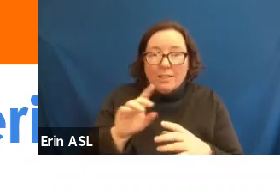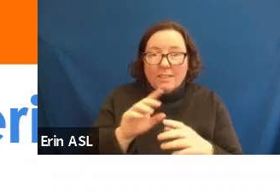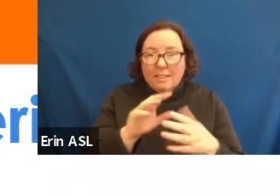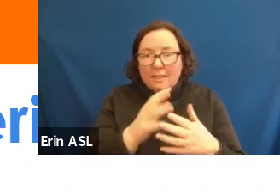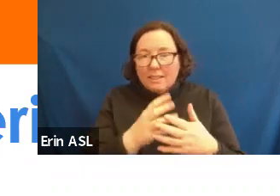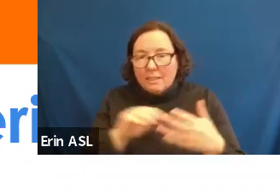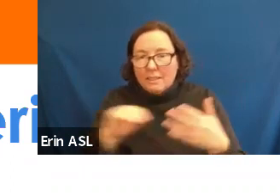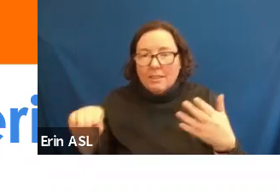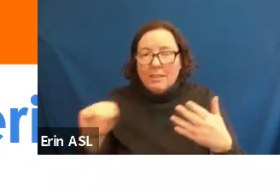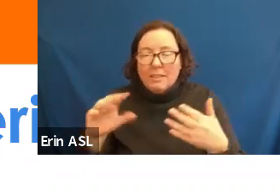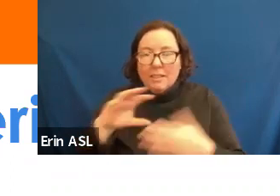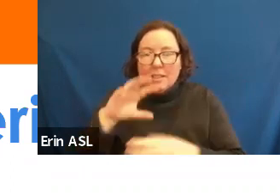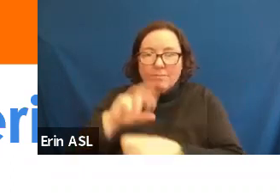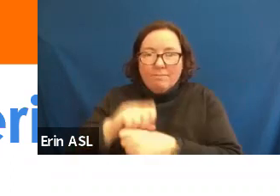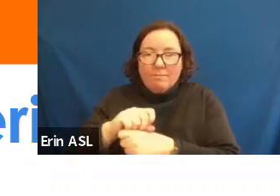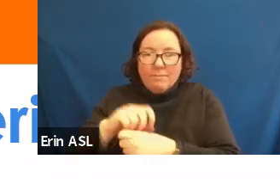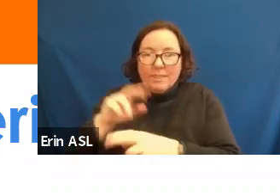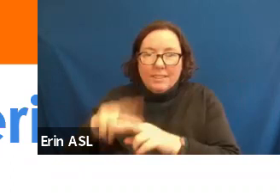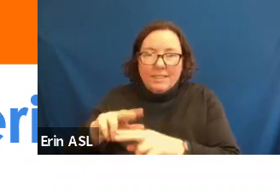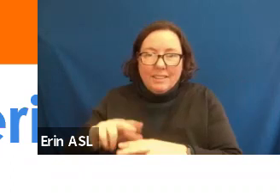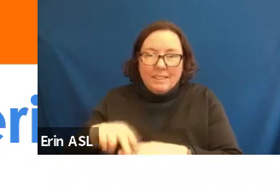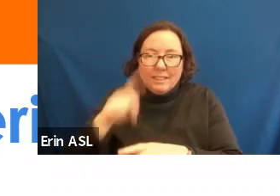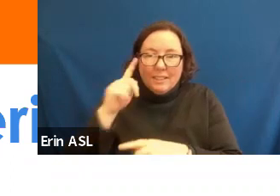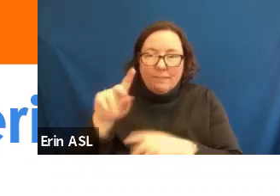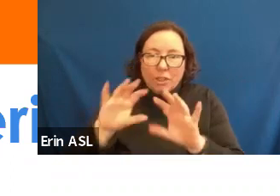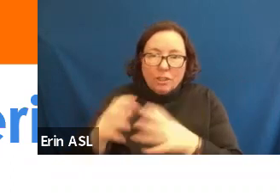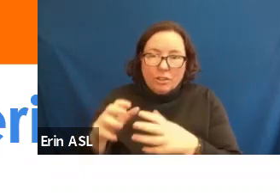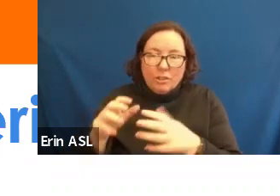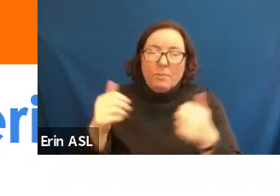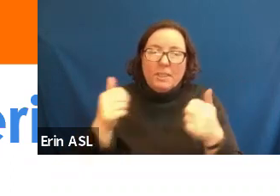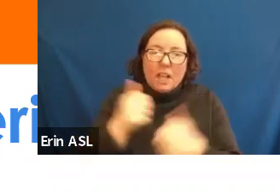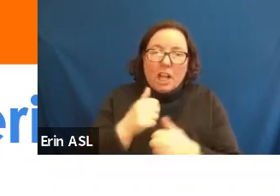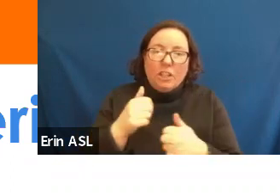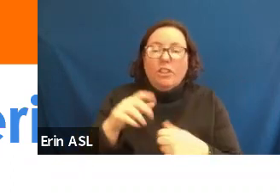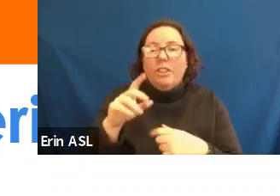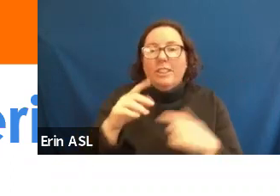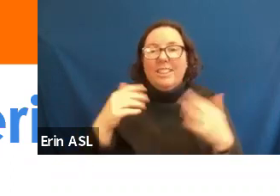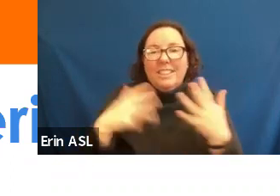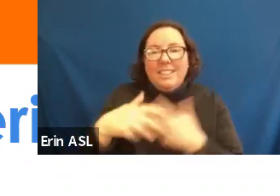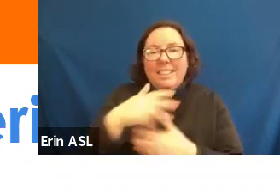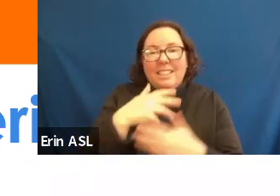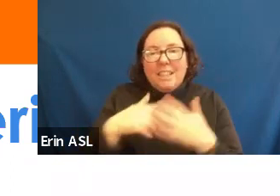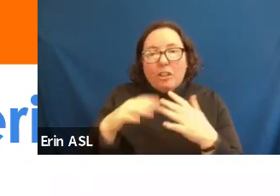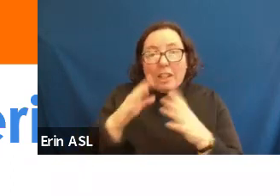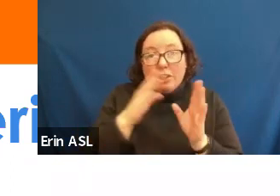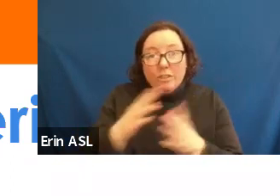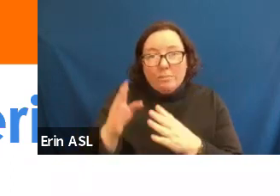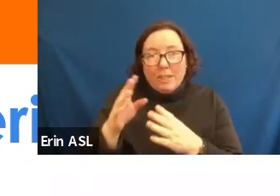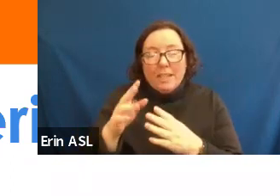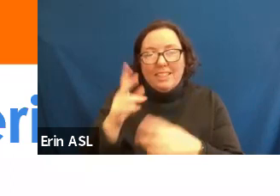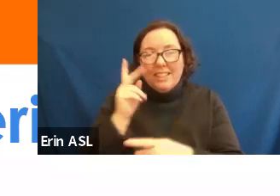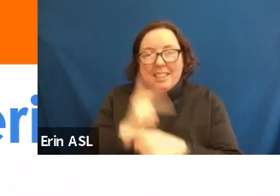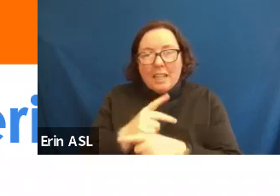plan developed under desegregation, which reserved 35% of the